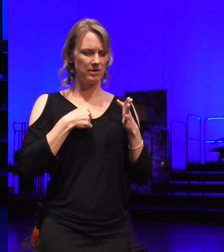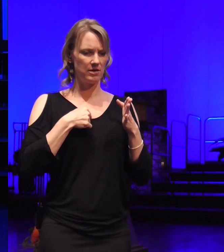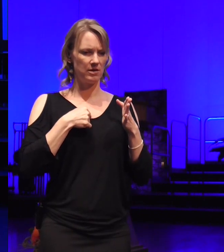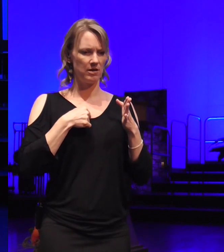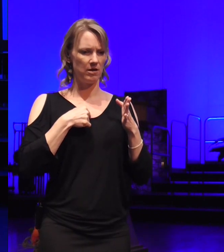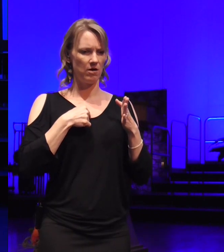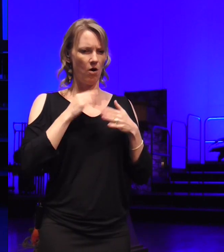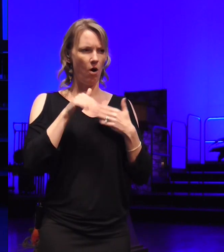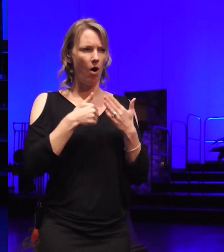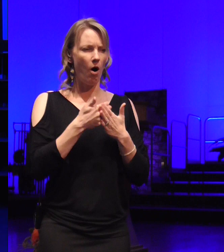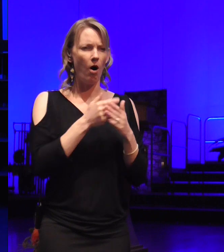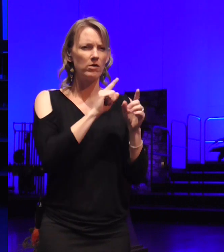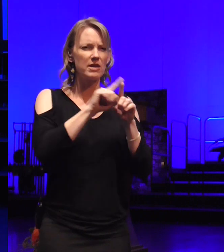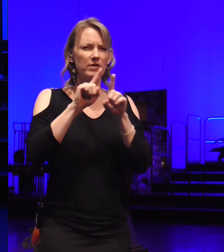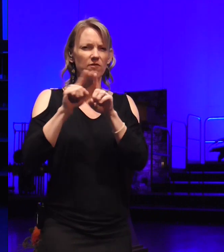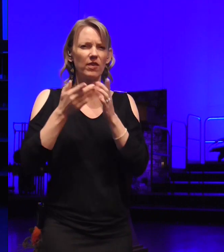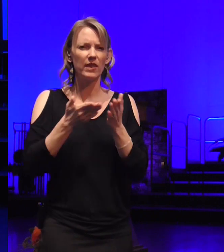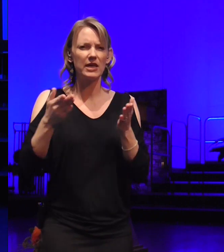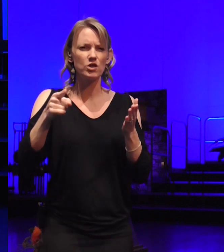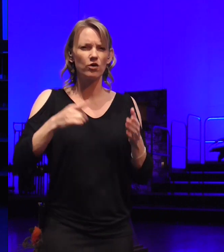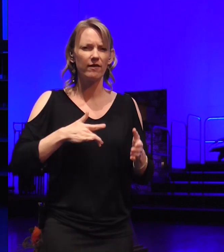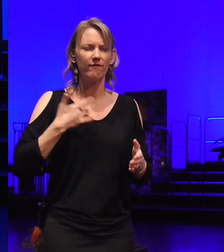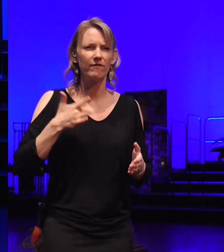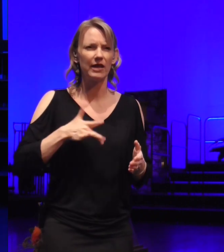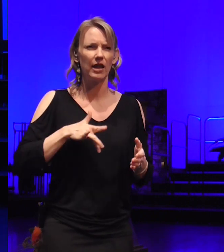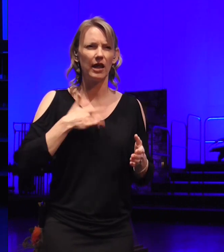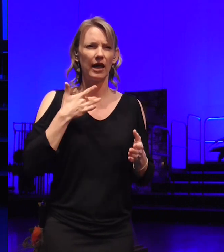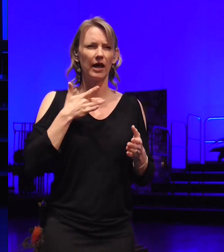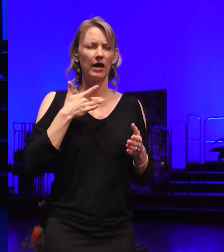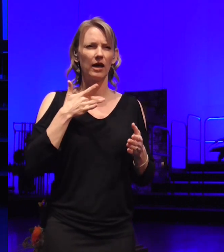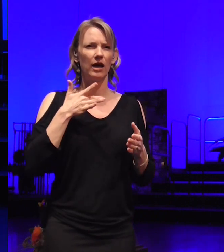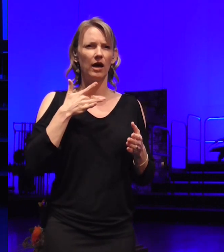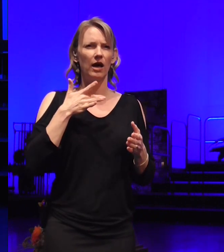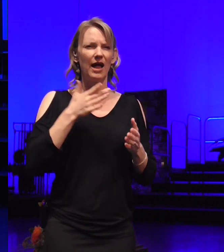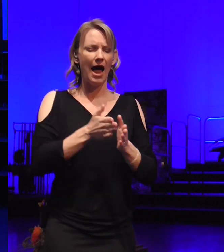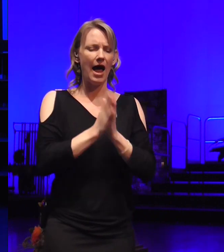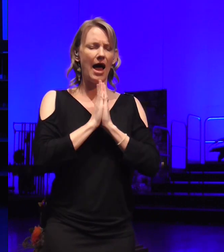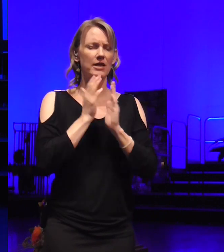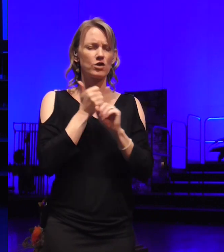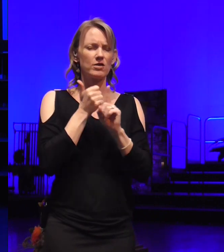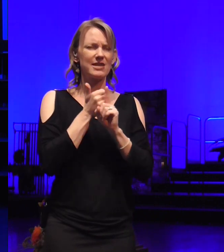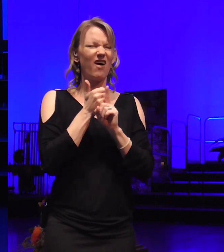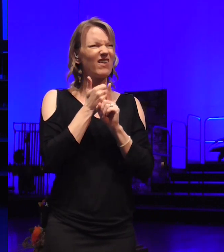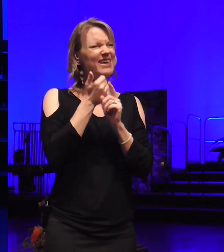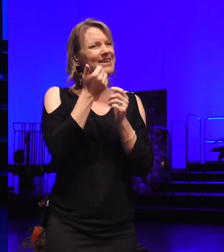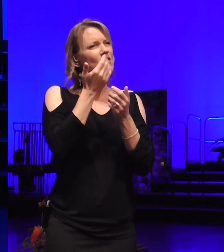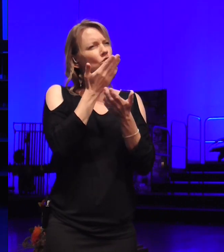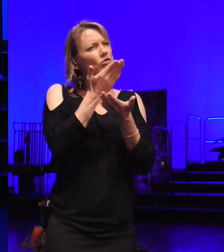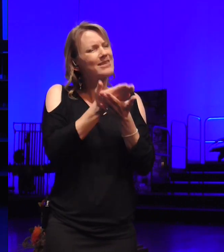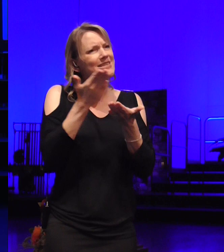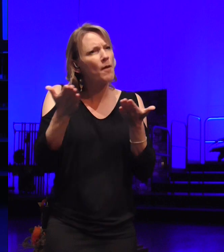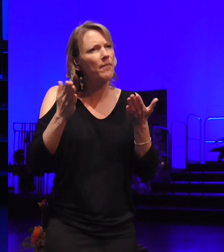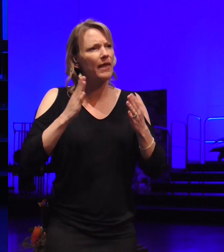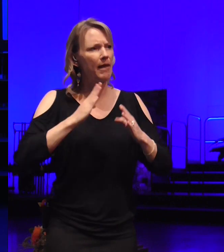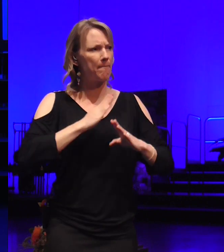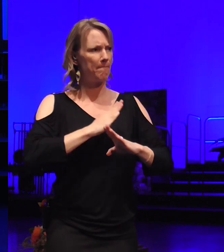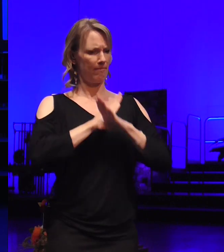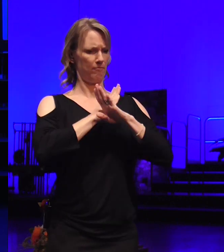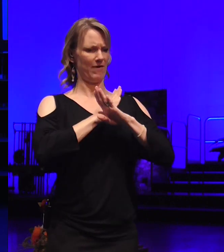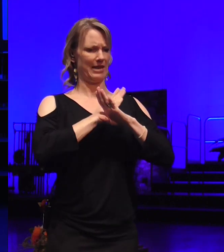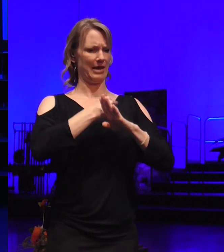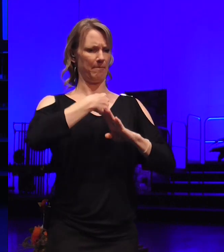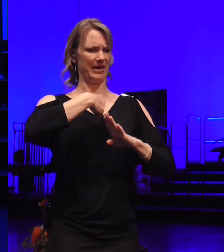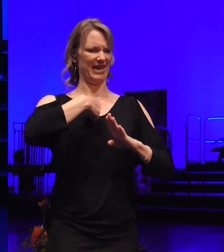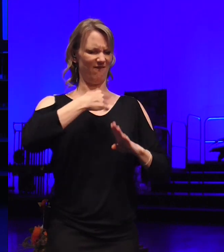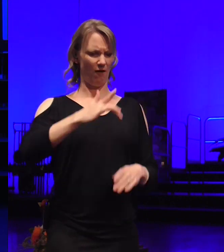to all of those sensations. And you might ask yourself if there's anything in the way right now of you feeling your